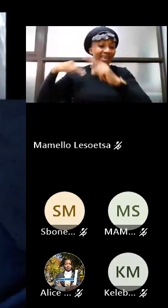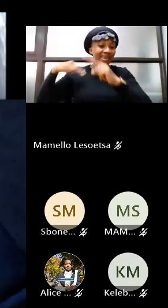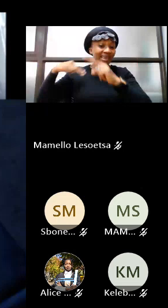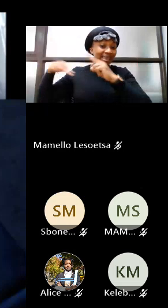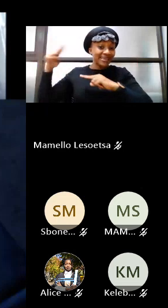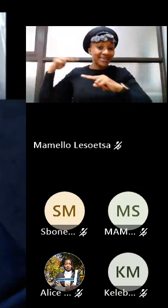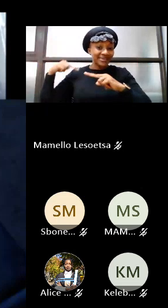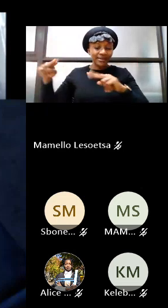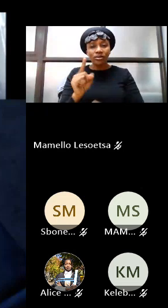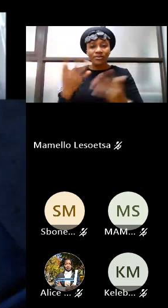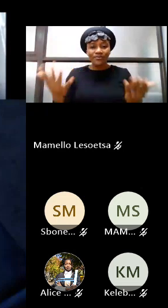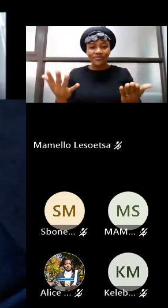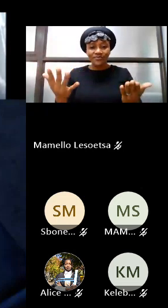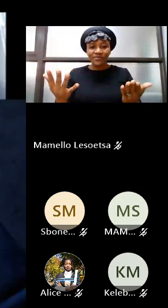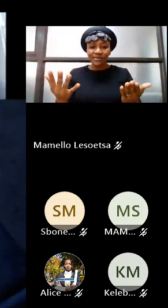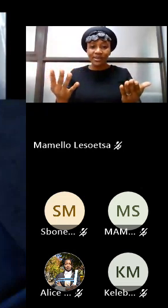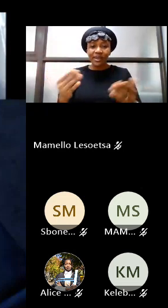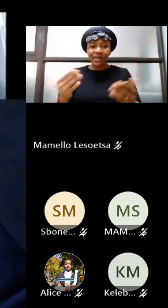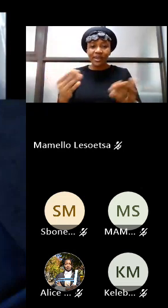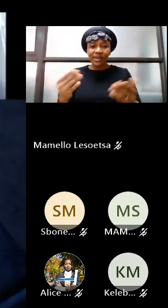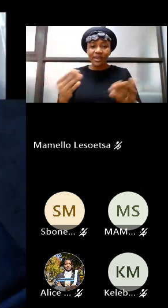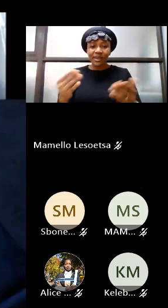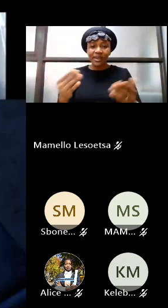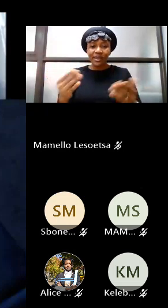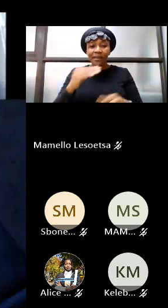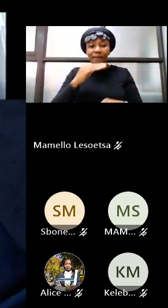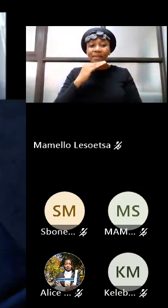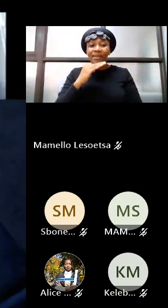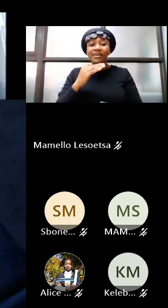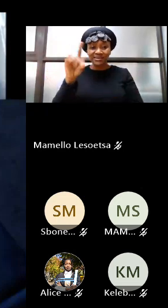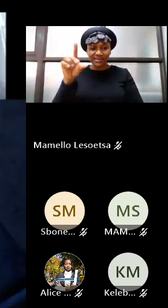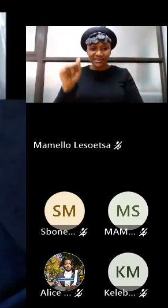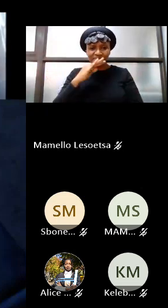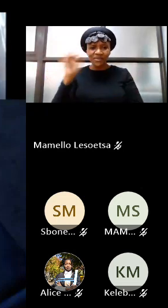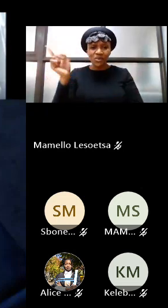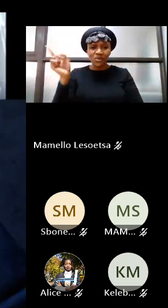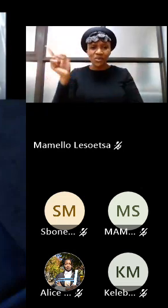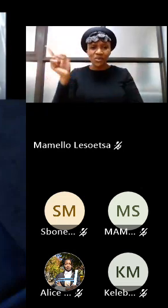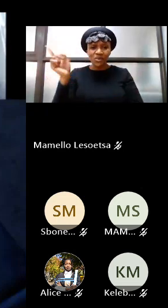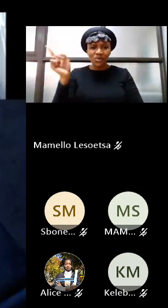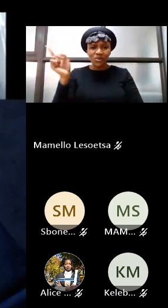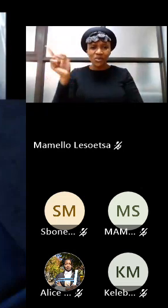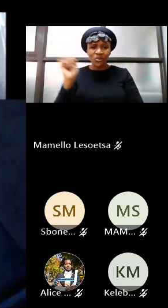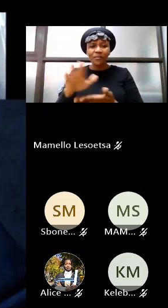The medidas mean basically what has been done. So maybe